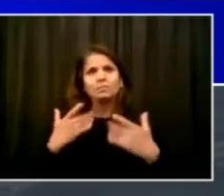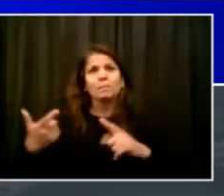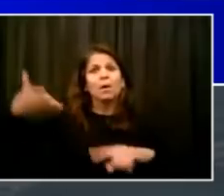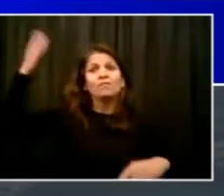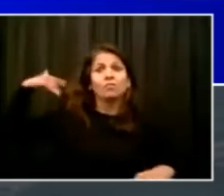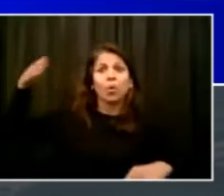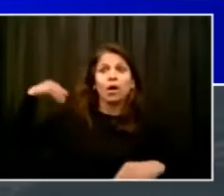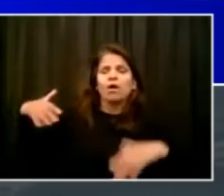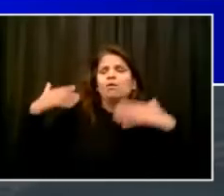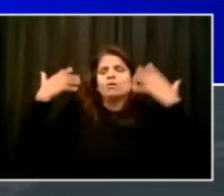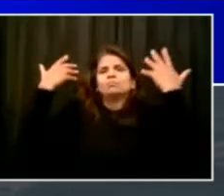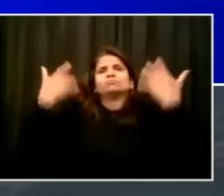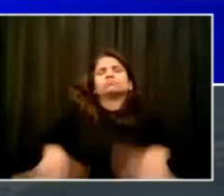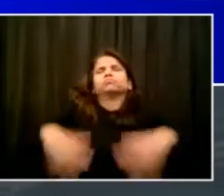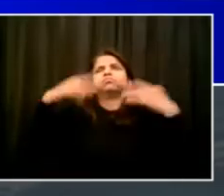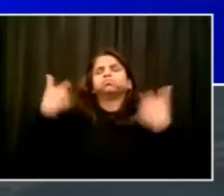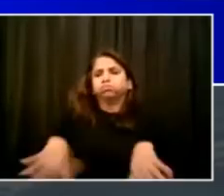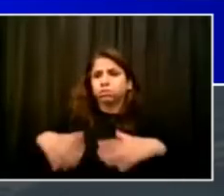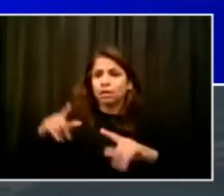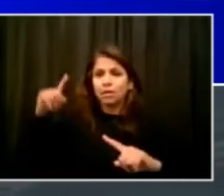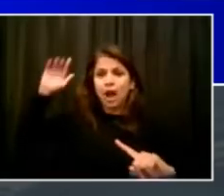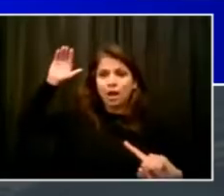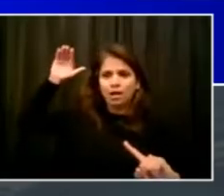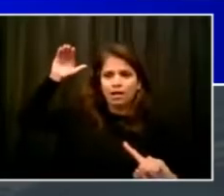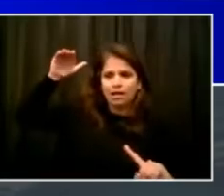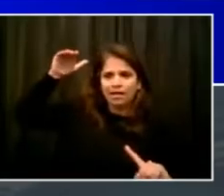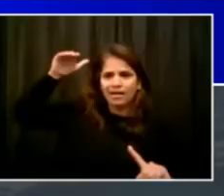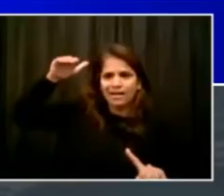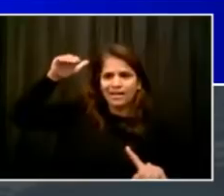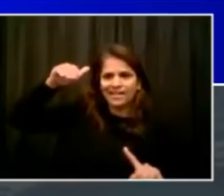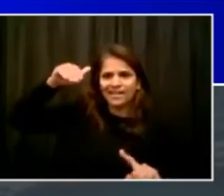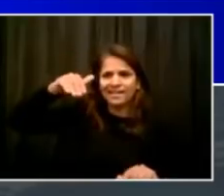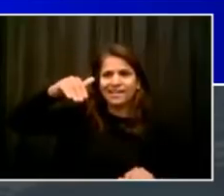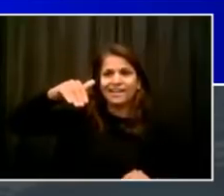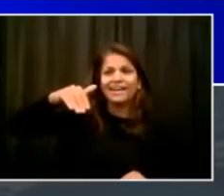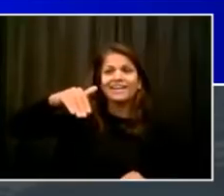rapidly, but the percentages are coming back better. So that's wonderful.